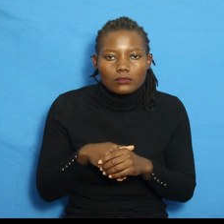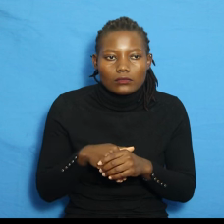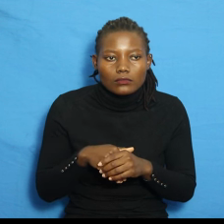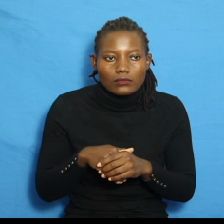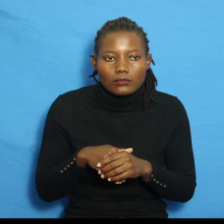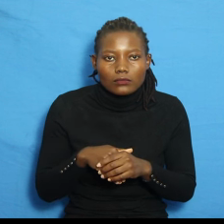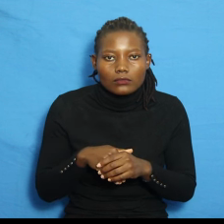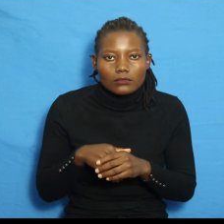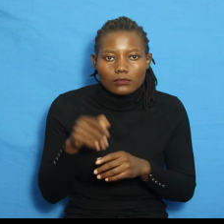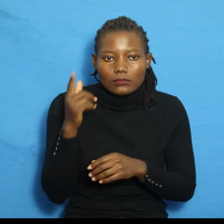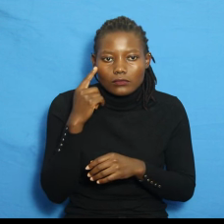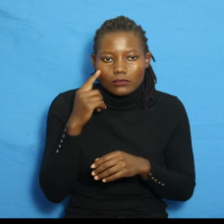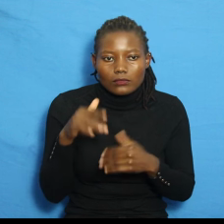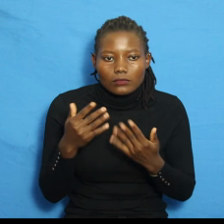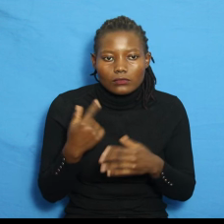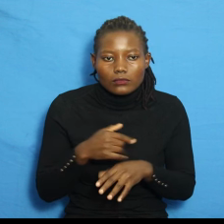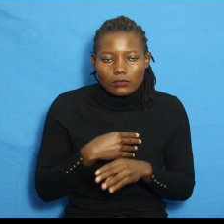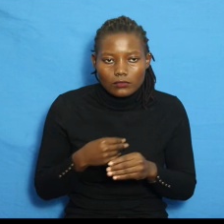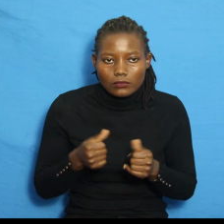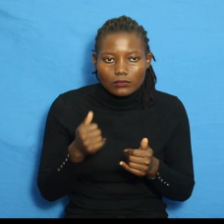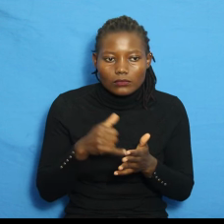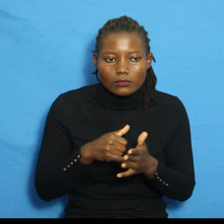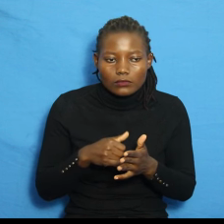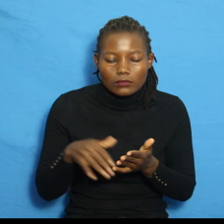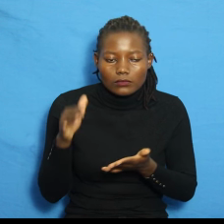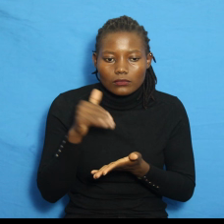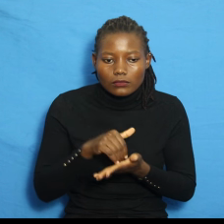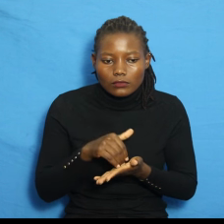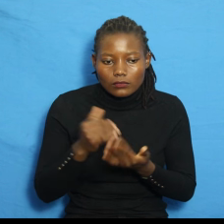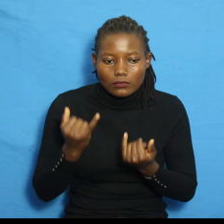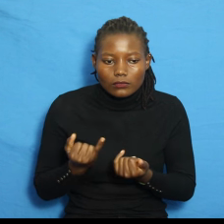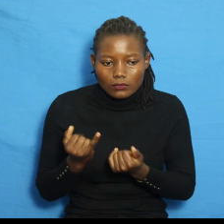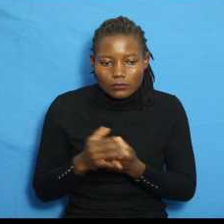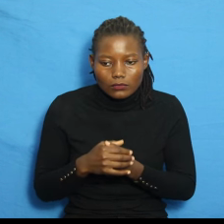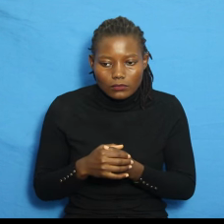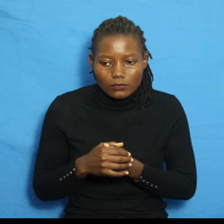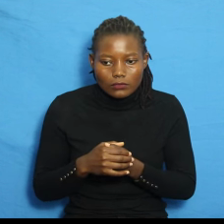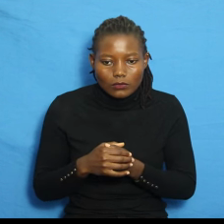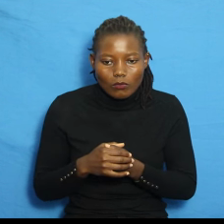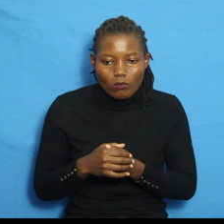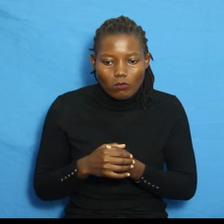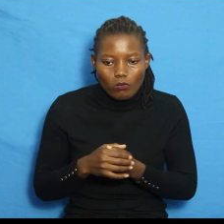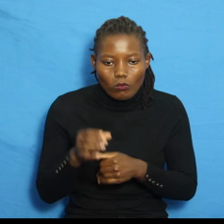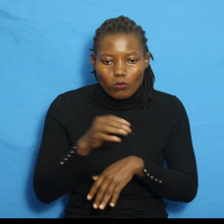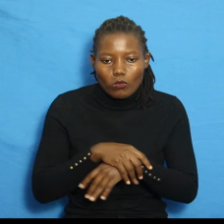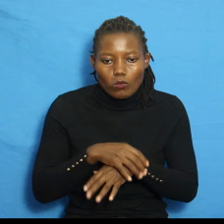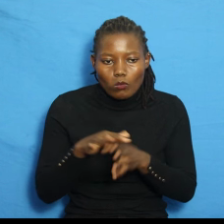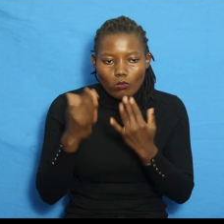that come in, and we have to see how to deal with this friction to be able again now